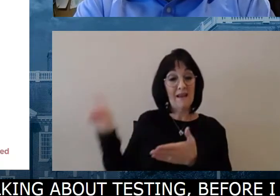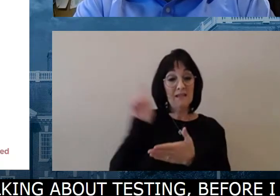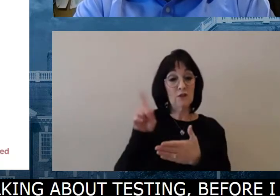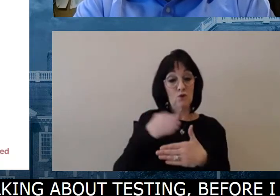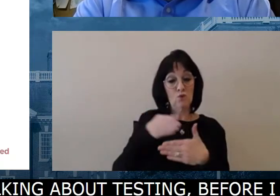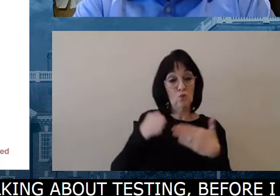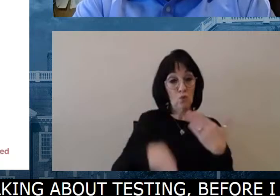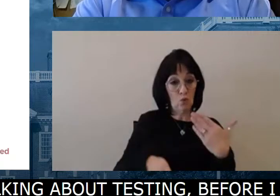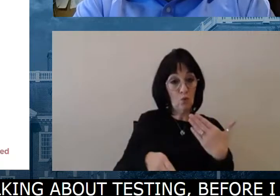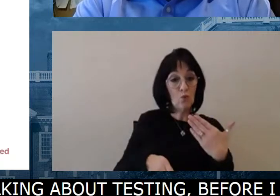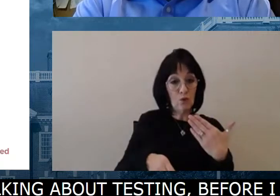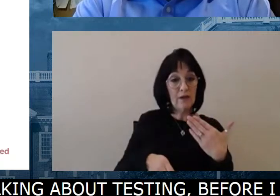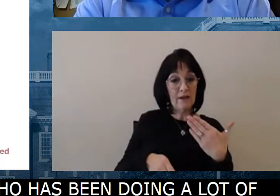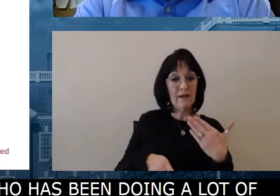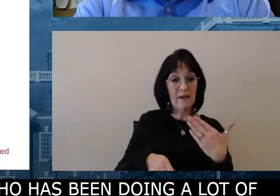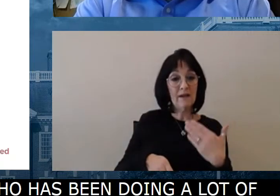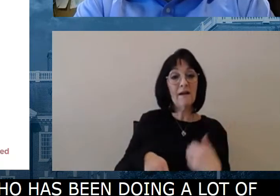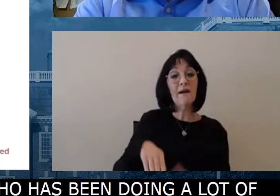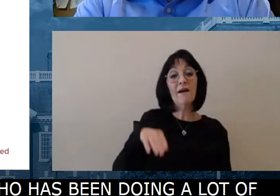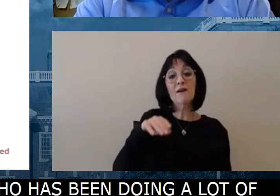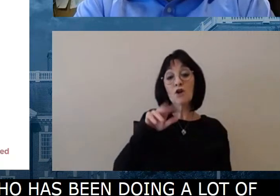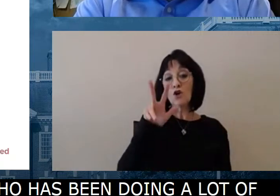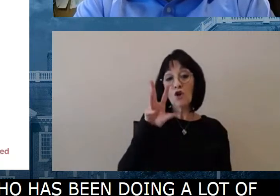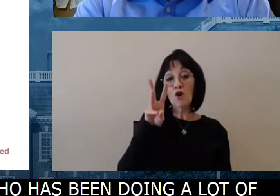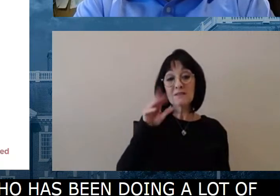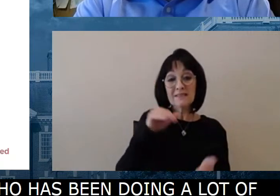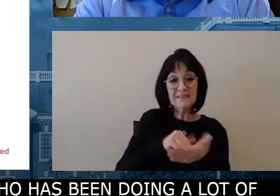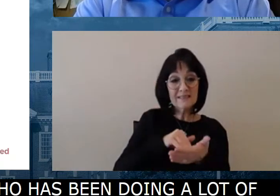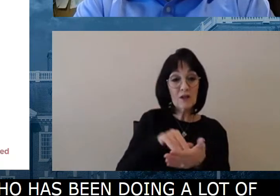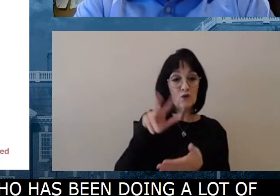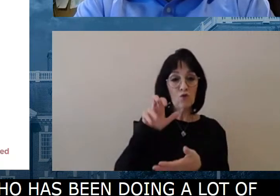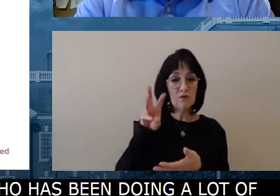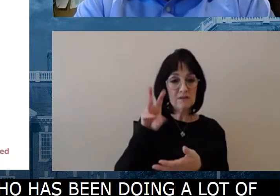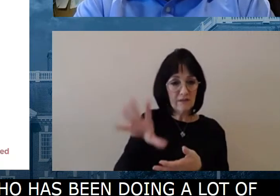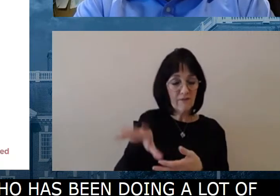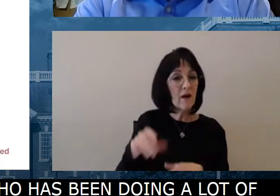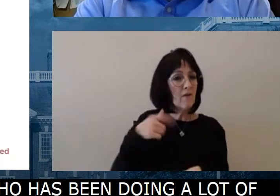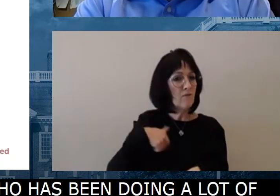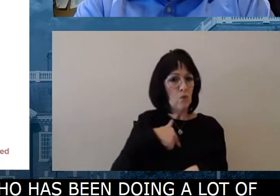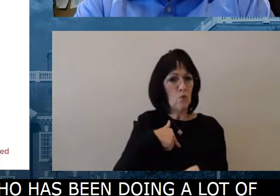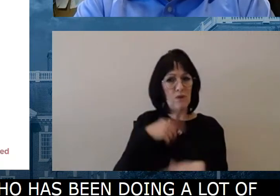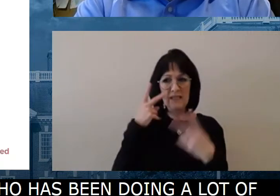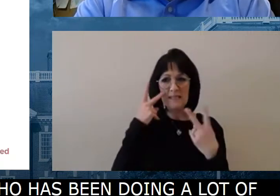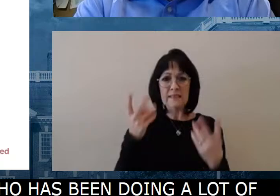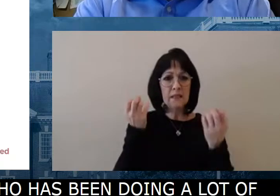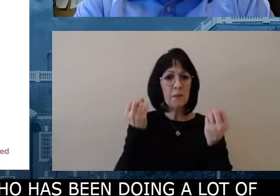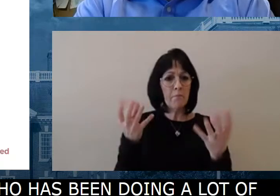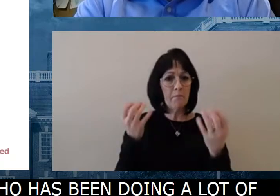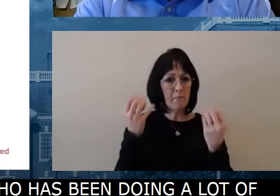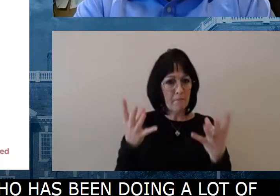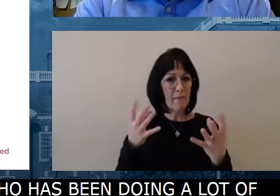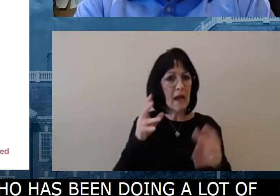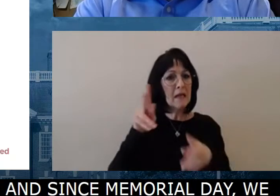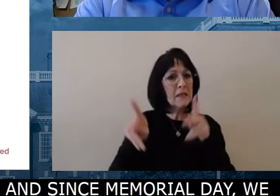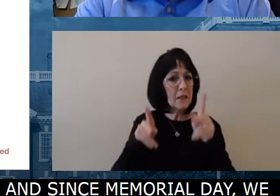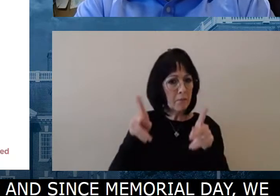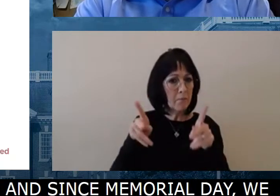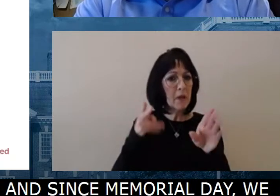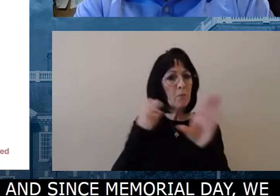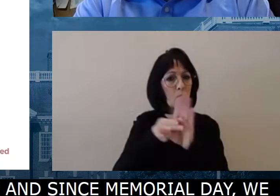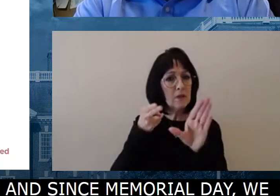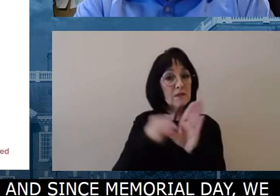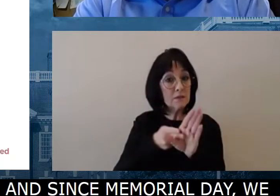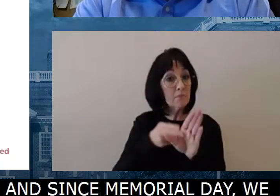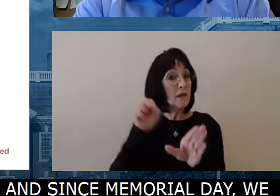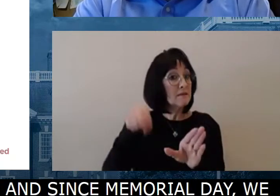And we are continuing to have strong participation. We have seen numbers decrease slightly. We were up in